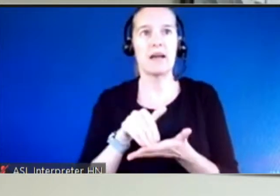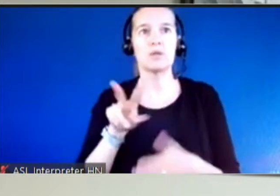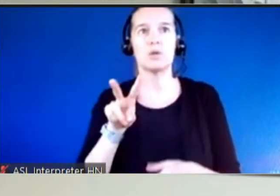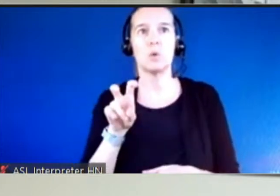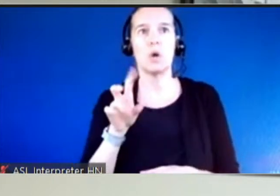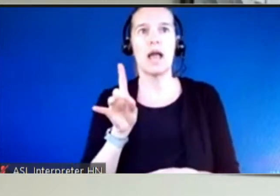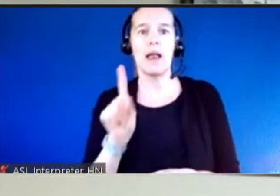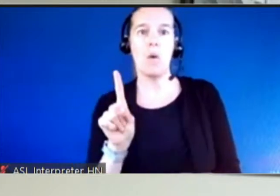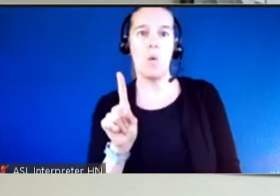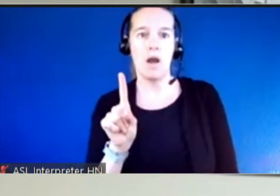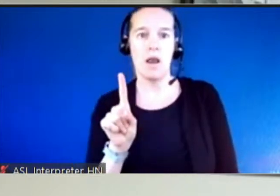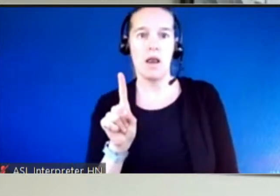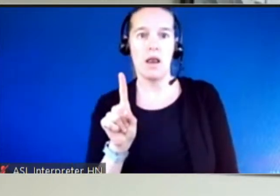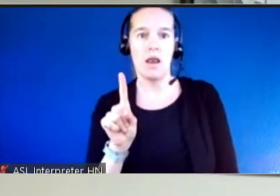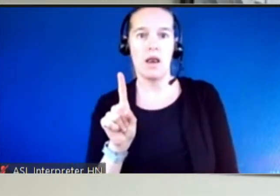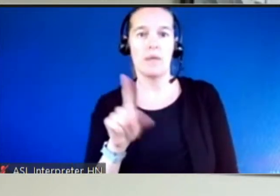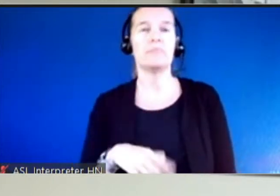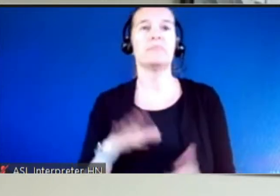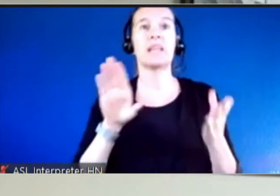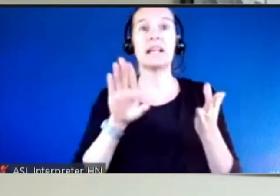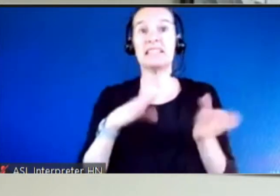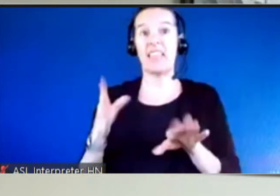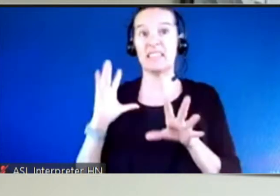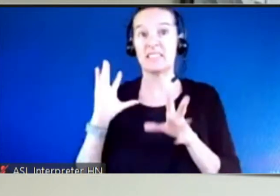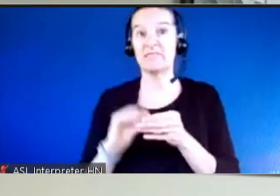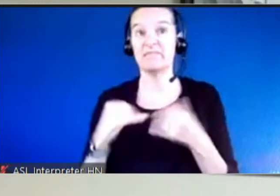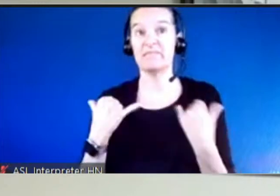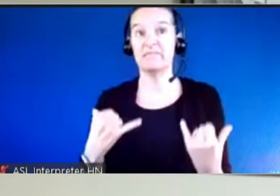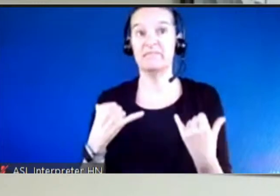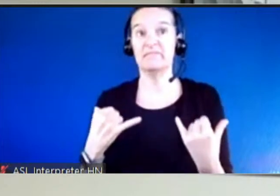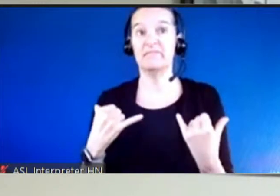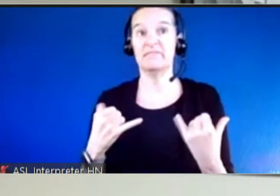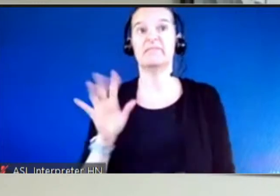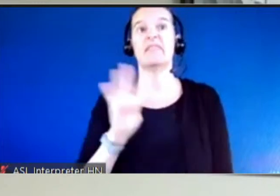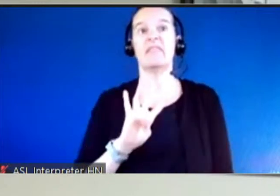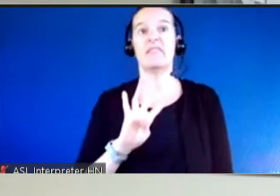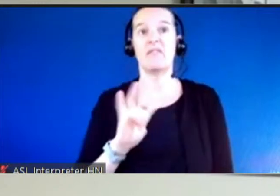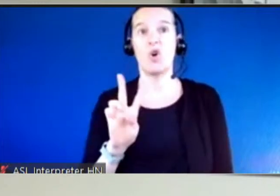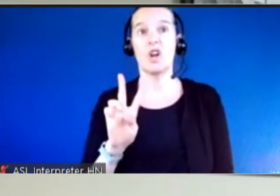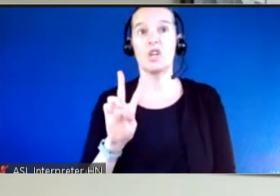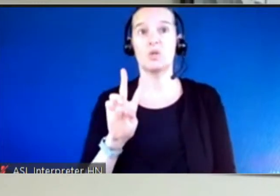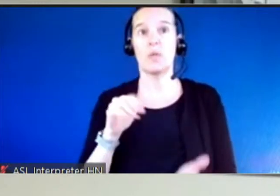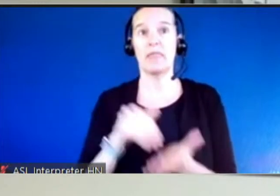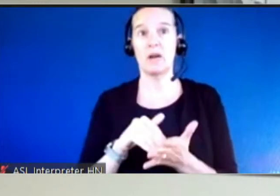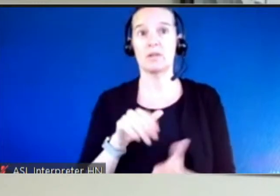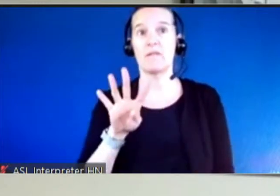3,368,281. And the deaths at this point are